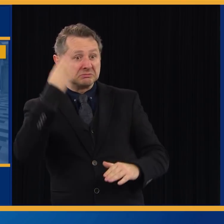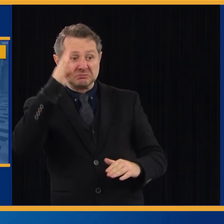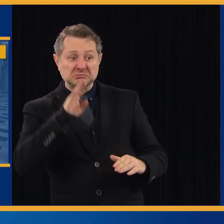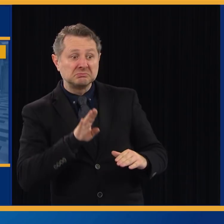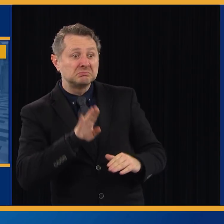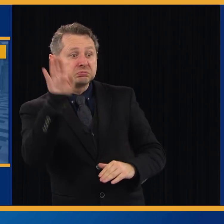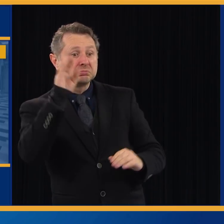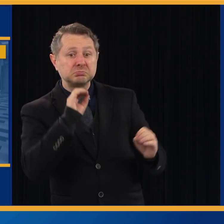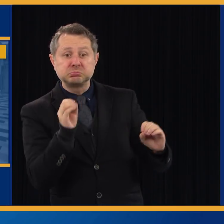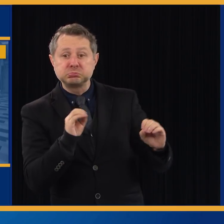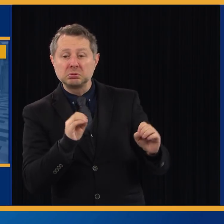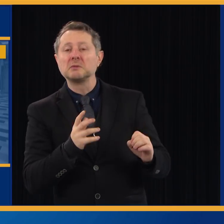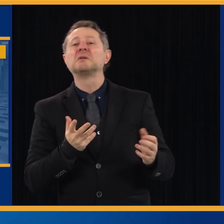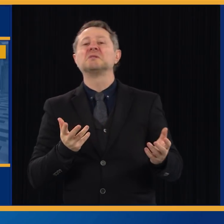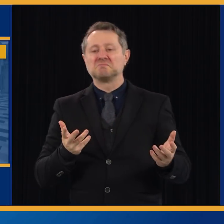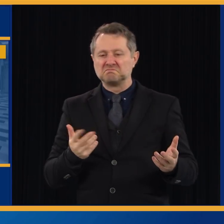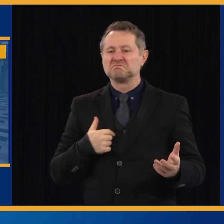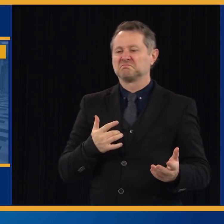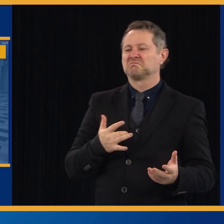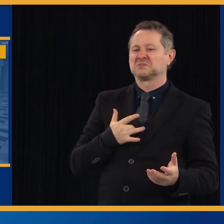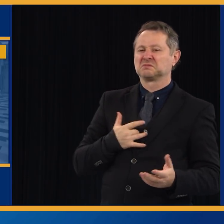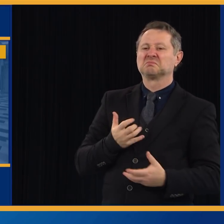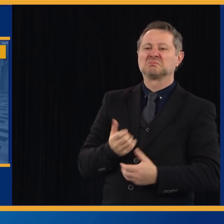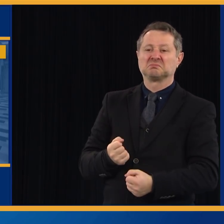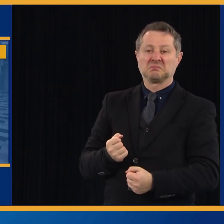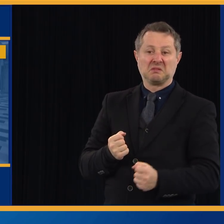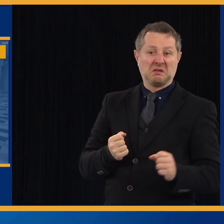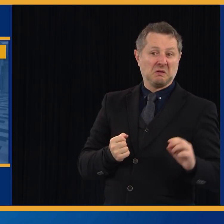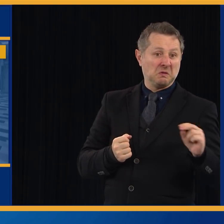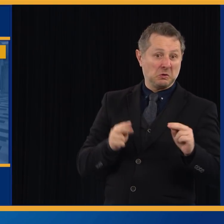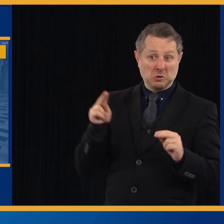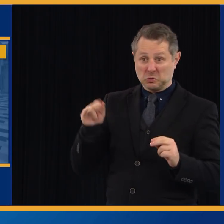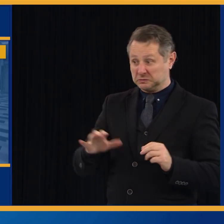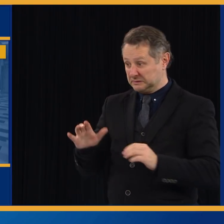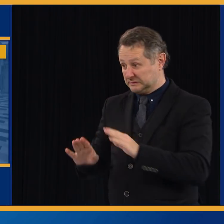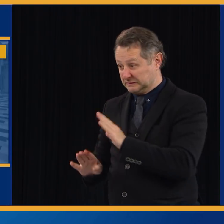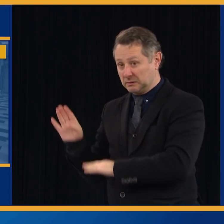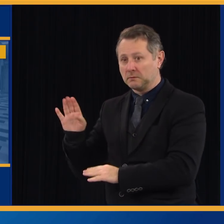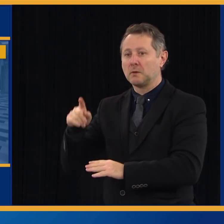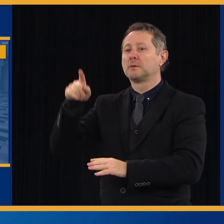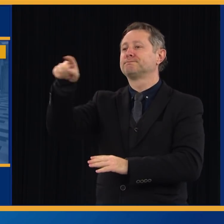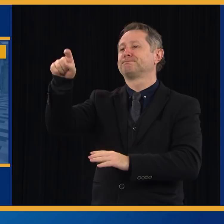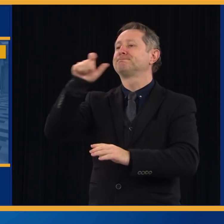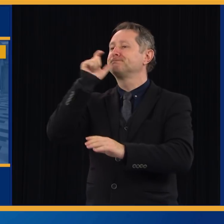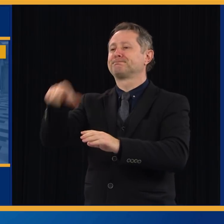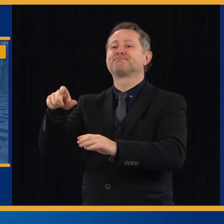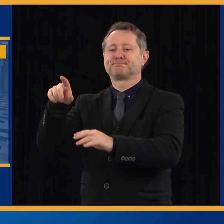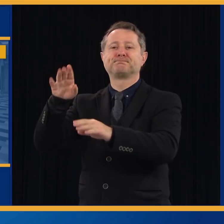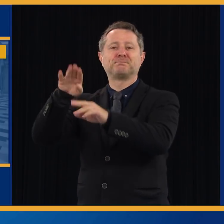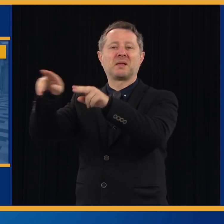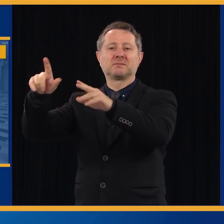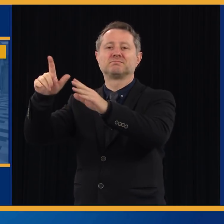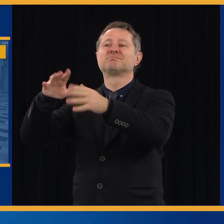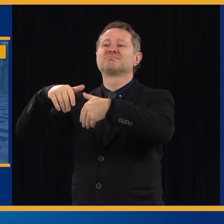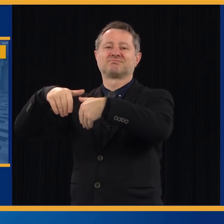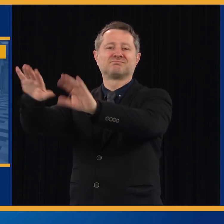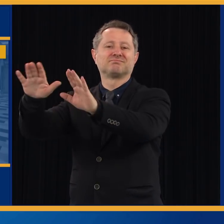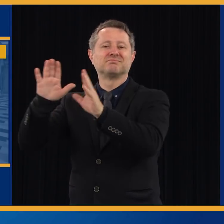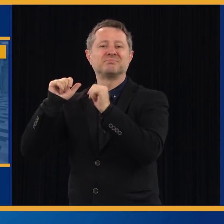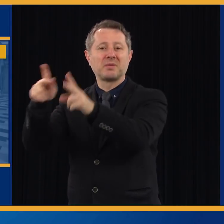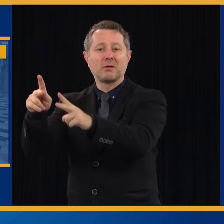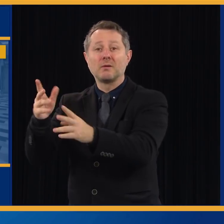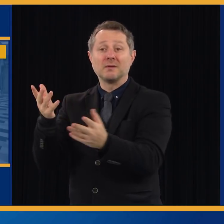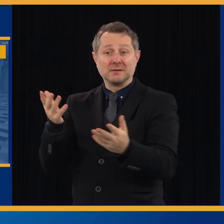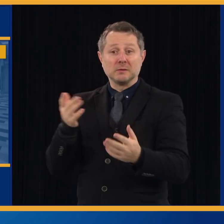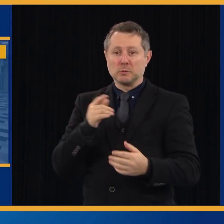their beds in case of a surge. This will not include Westchester, Rockland,